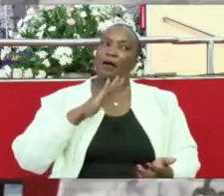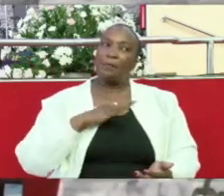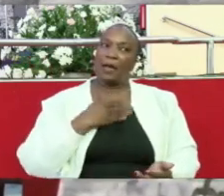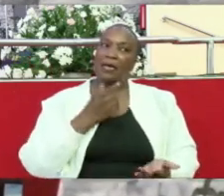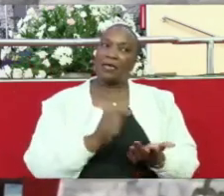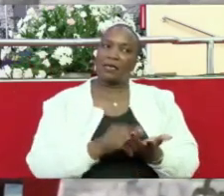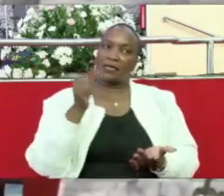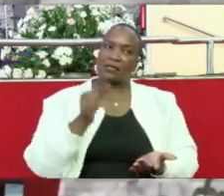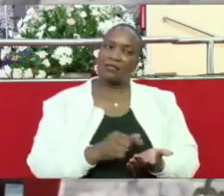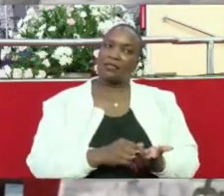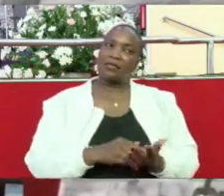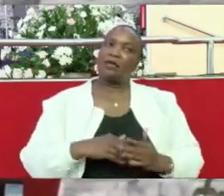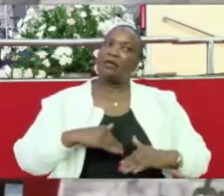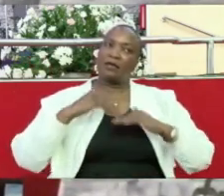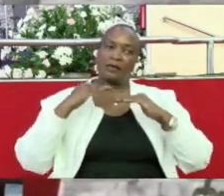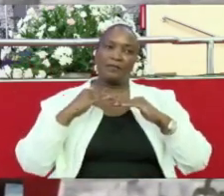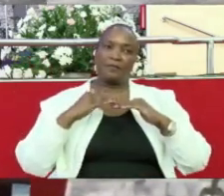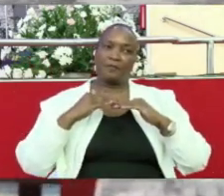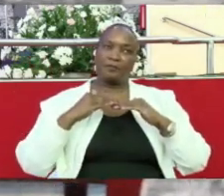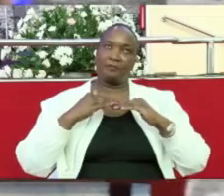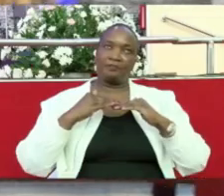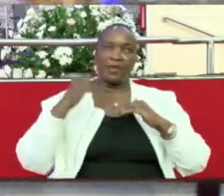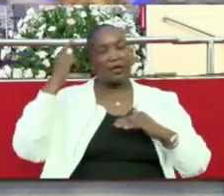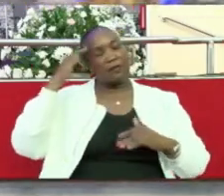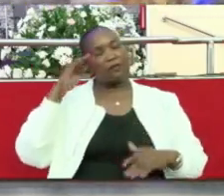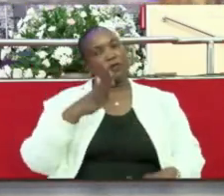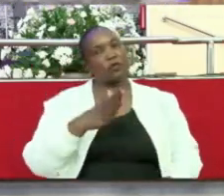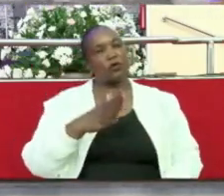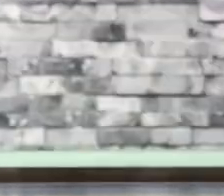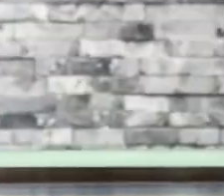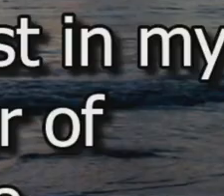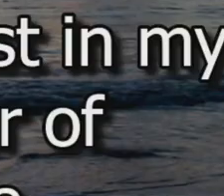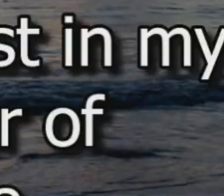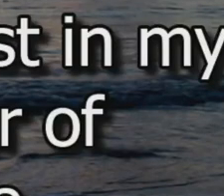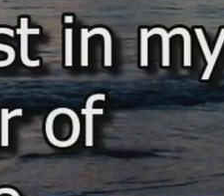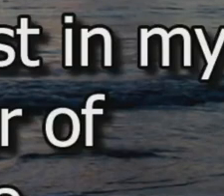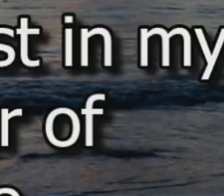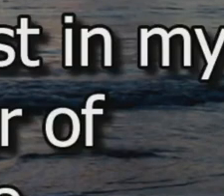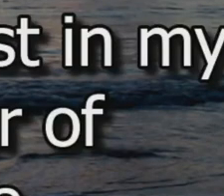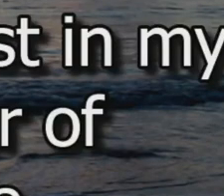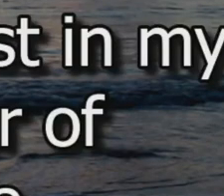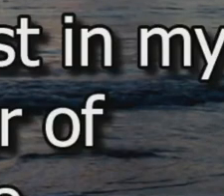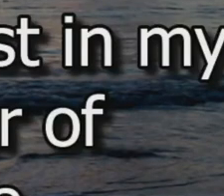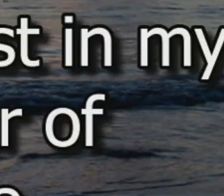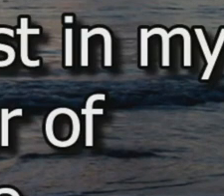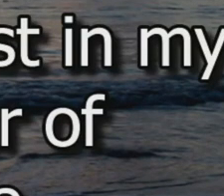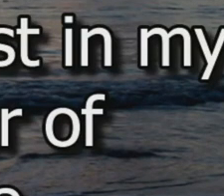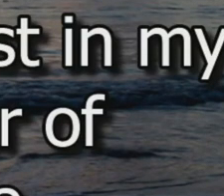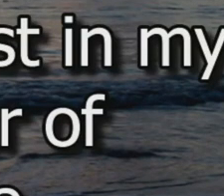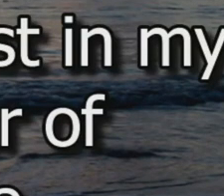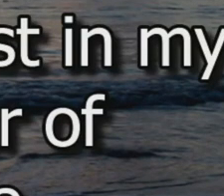for my kosha. Power is made perfect. Kwa sababu nguvu zangu zimefanyika ukamilifu. This is Paul and we know the story. Paulo na tunajua he had prayed